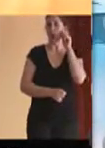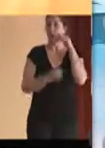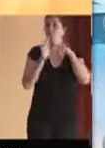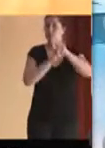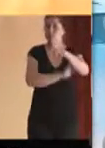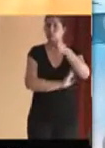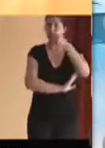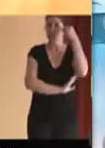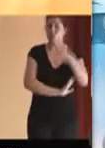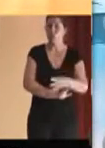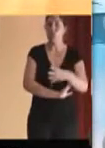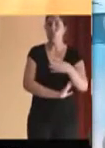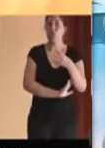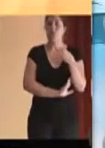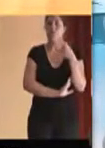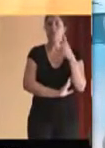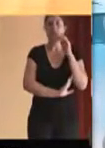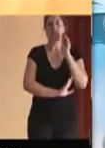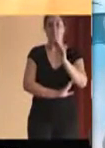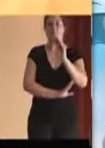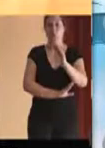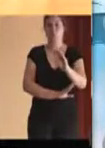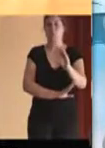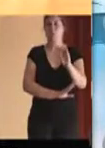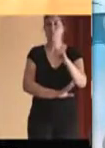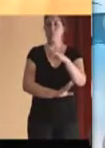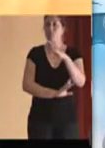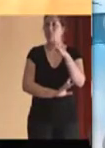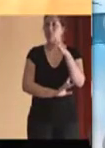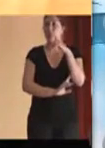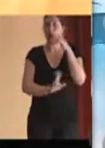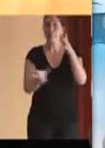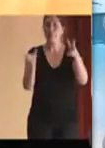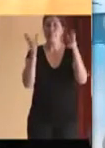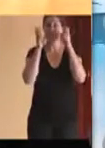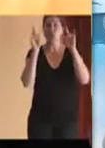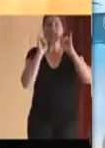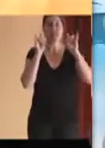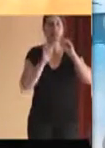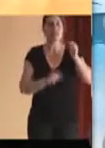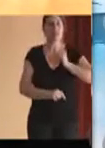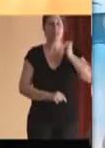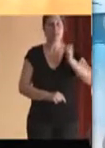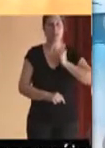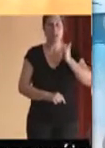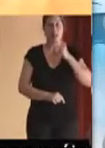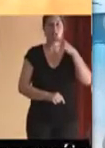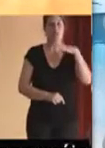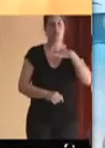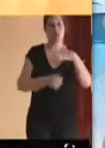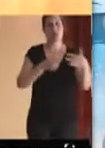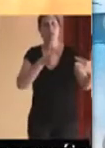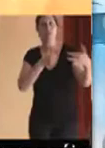blind normally have very fine hearing, and I wonder whether the artificial signals that you